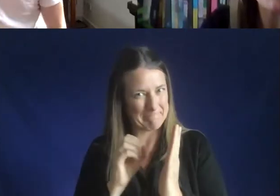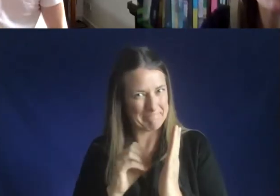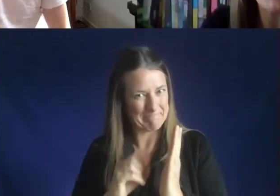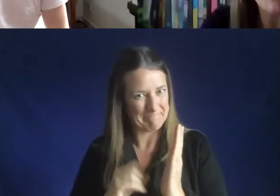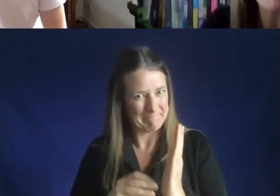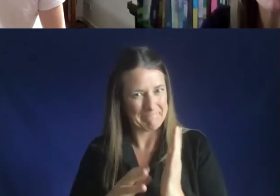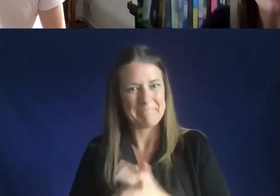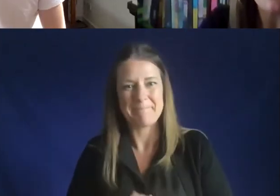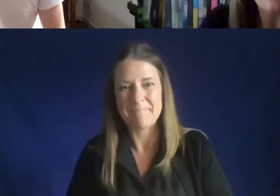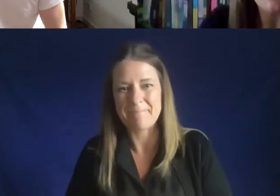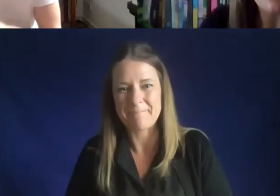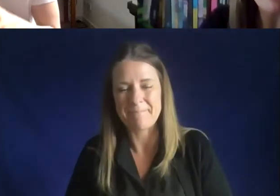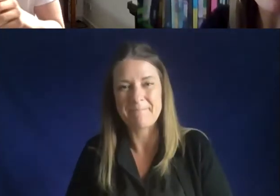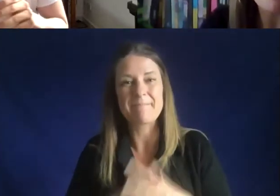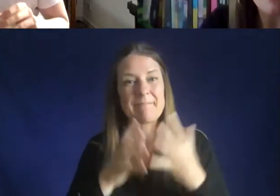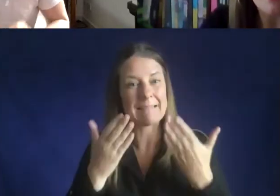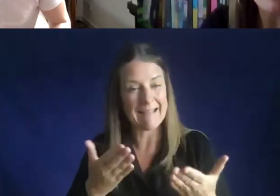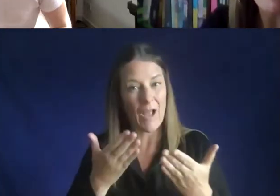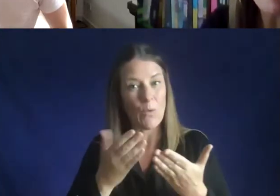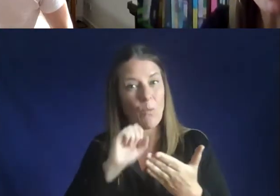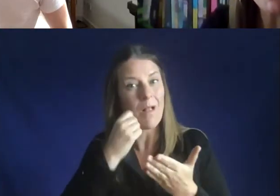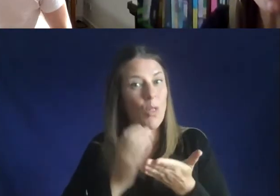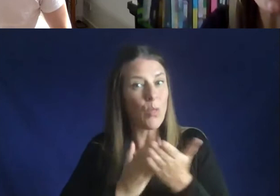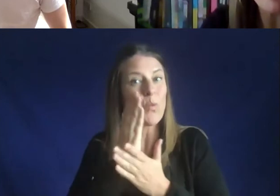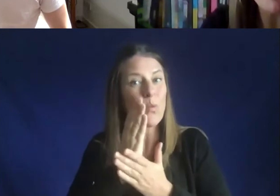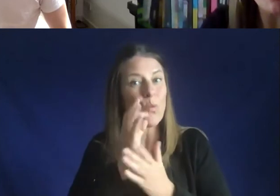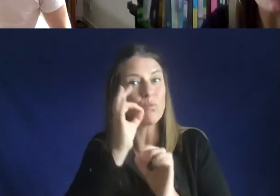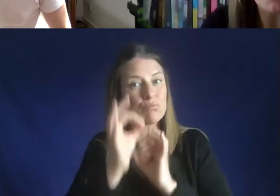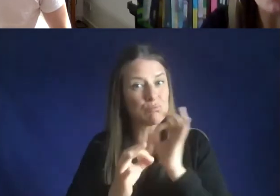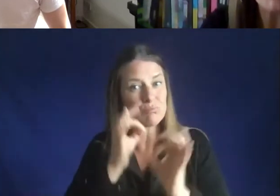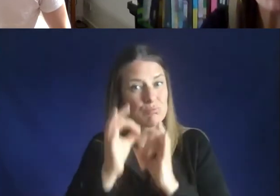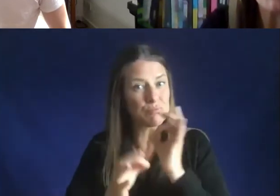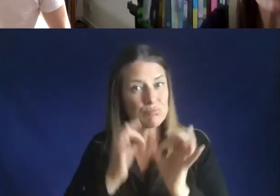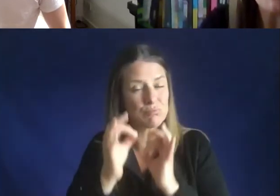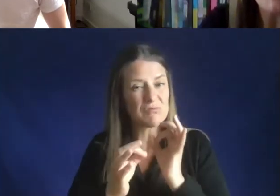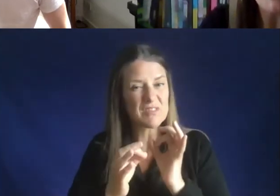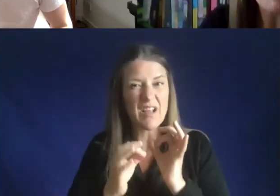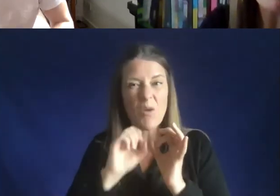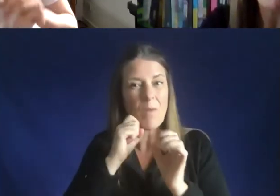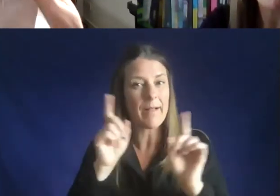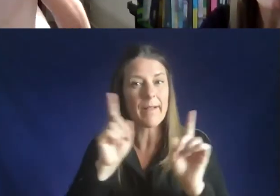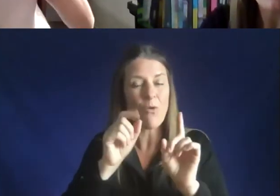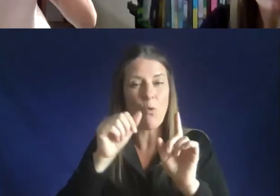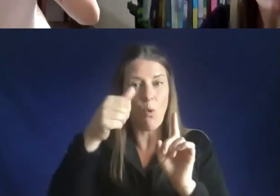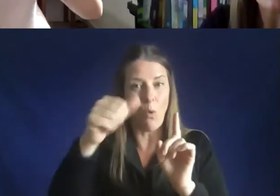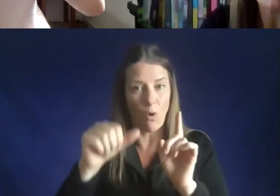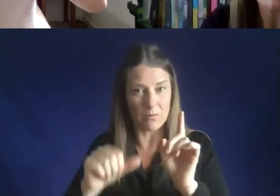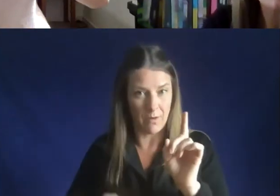us through them. I'll maybe just do them in order.